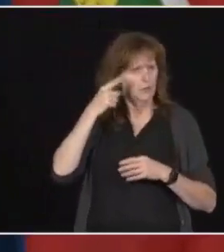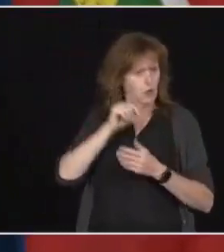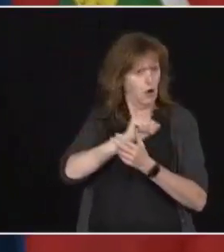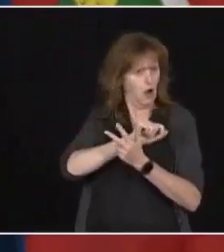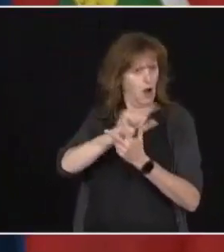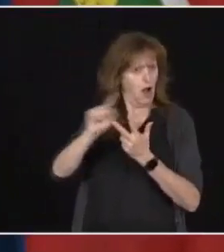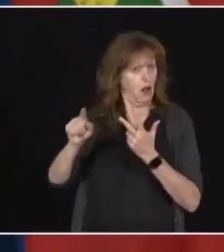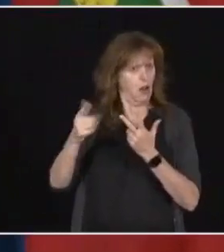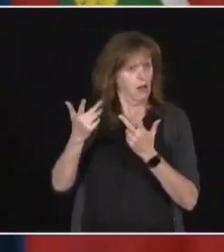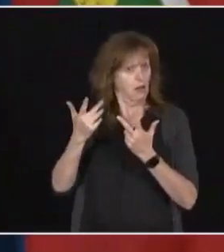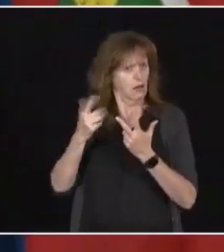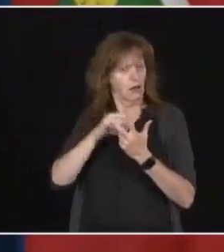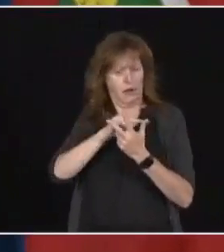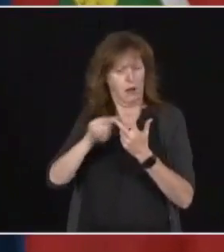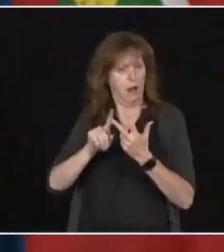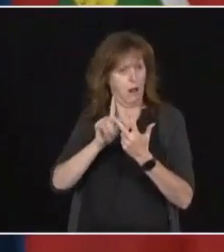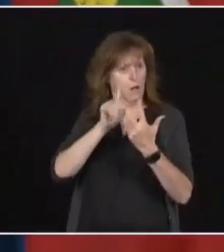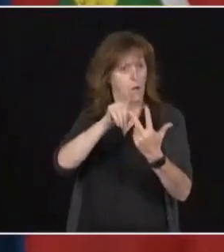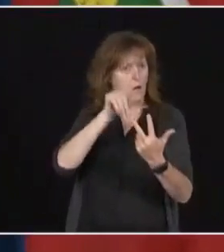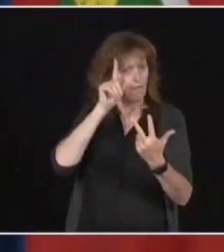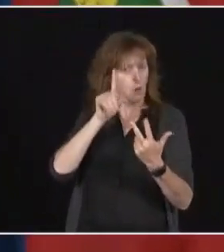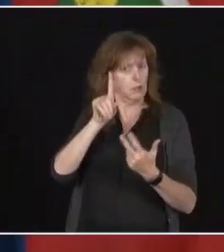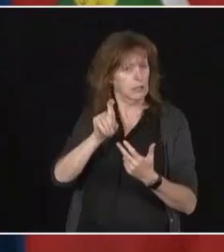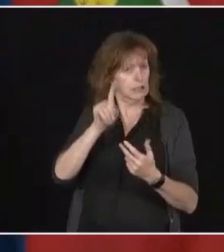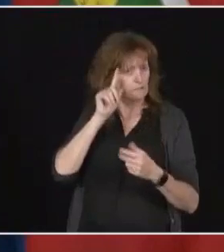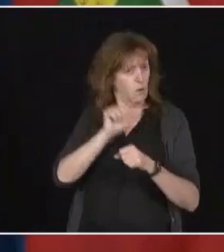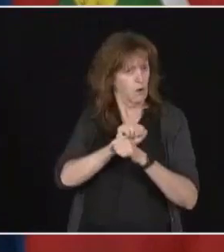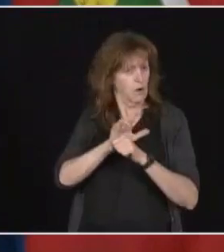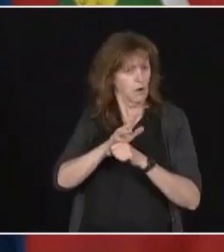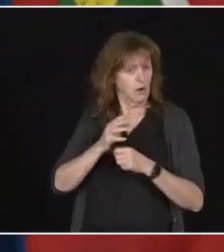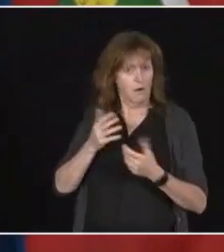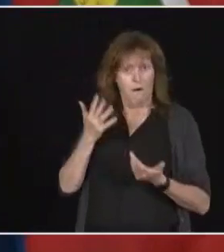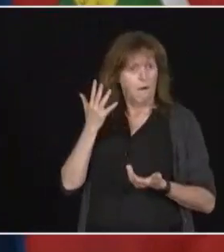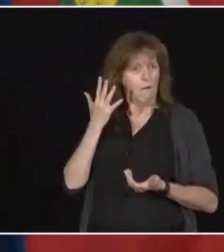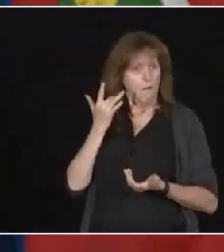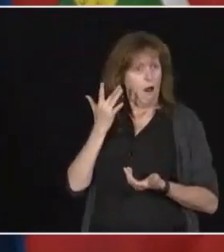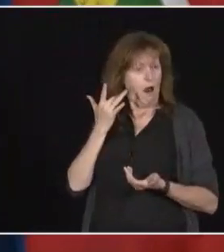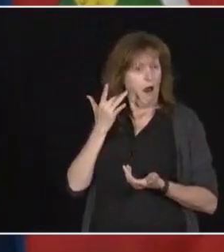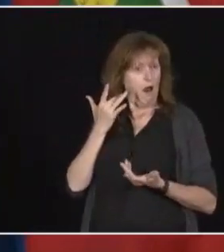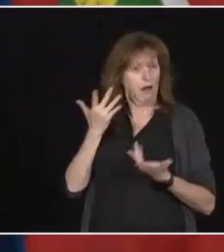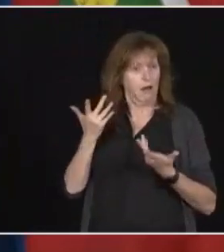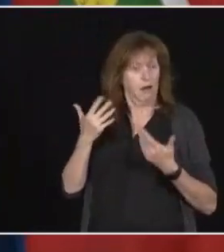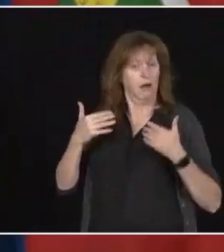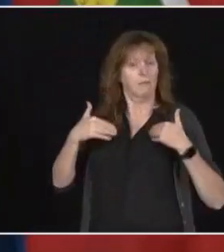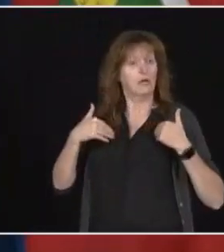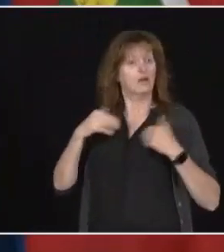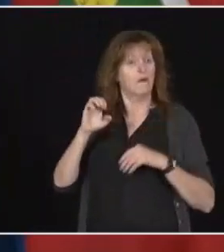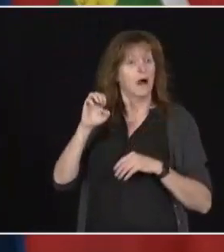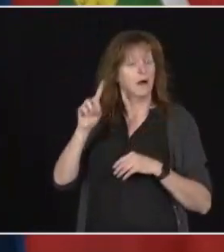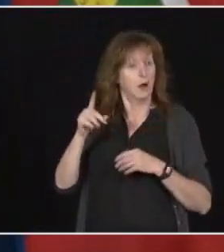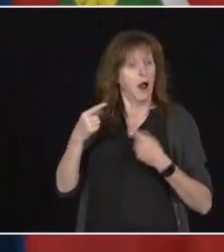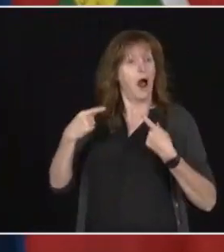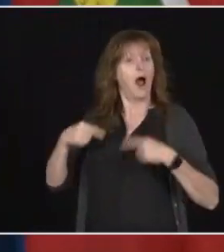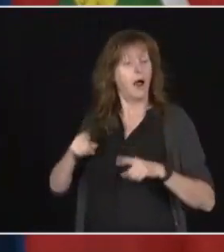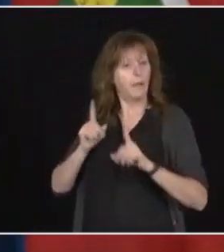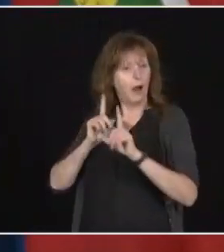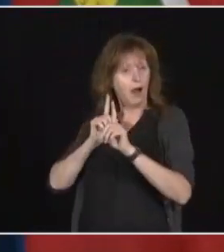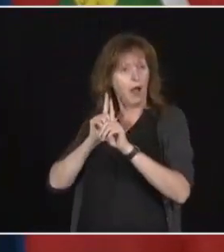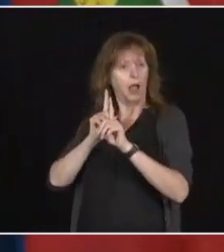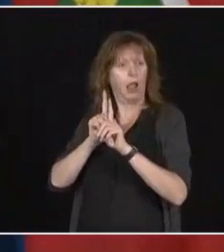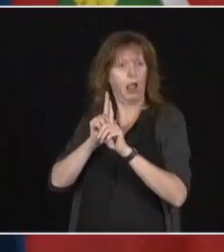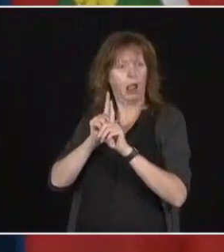announced. All this because the Minister of Education had come into contact with someone who had tested positive. Can you describe for us, please, just